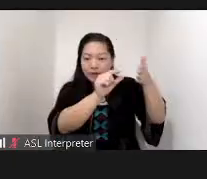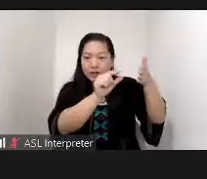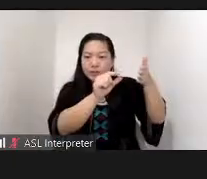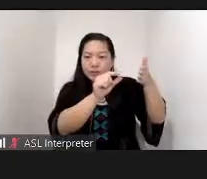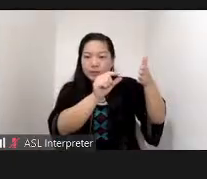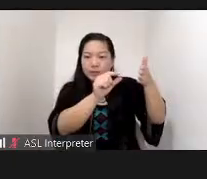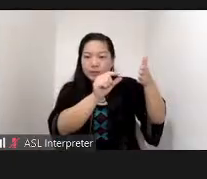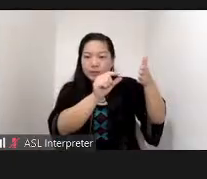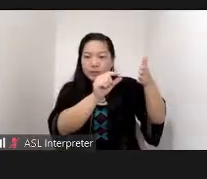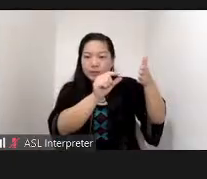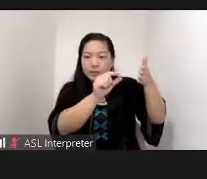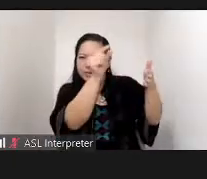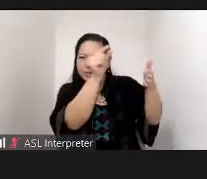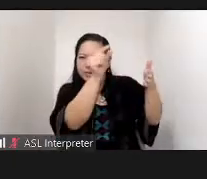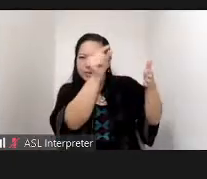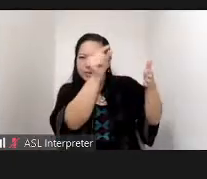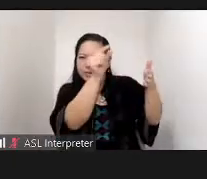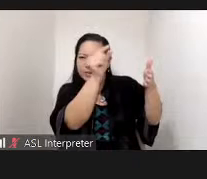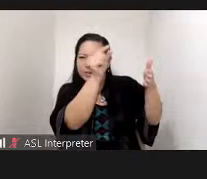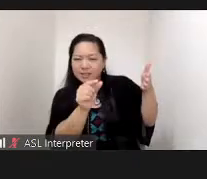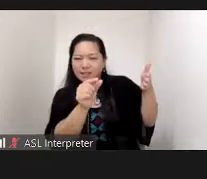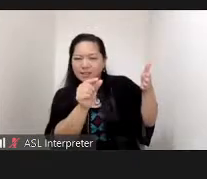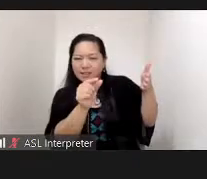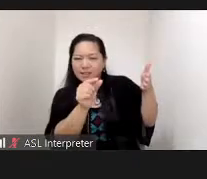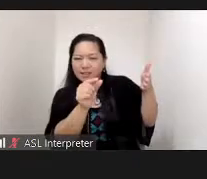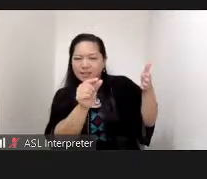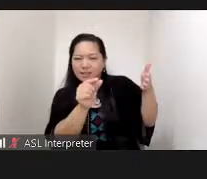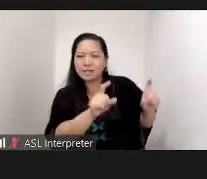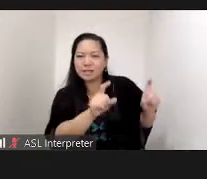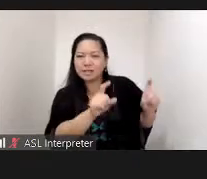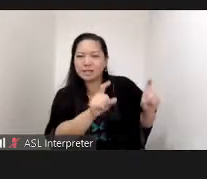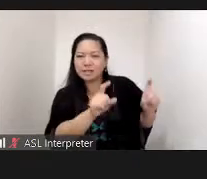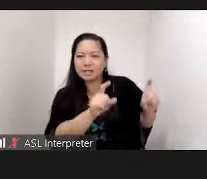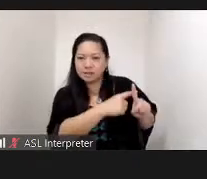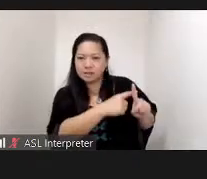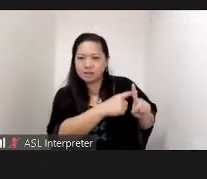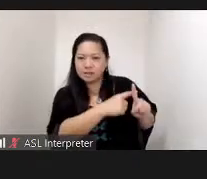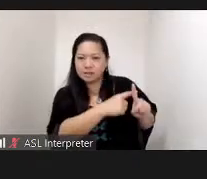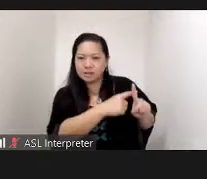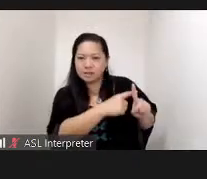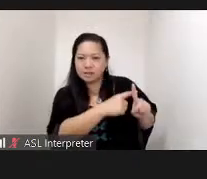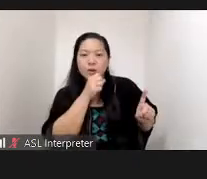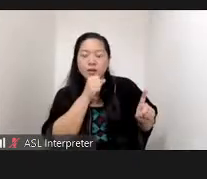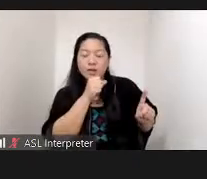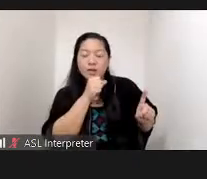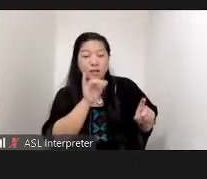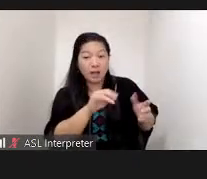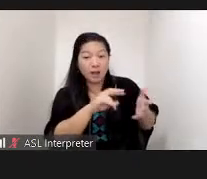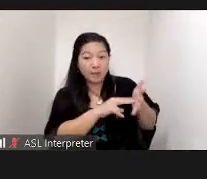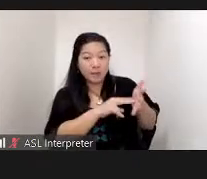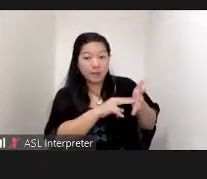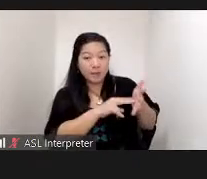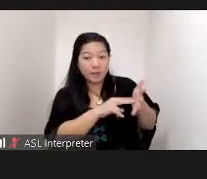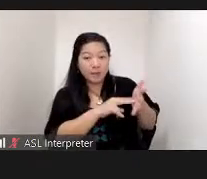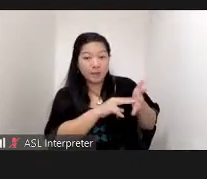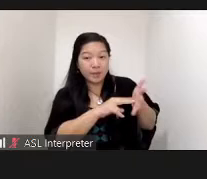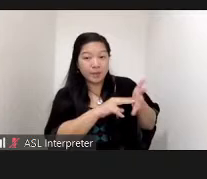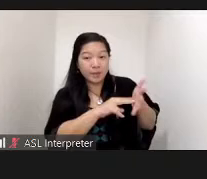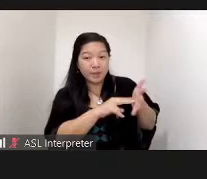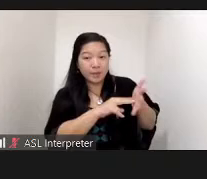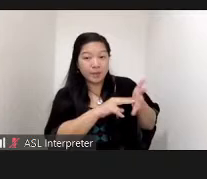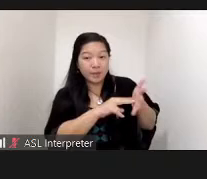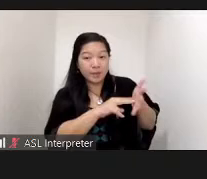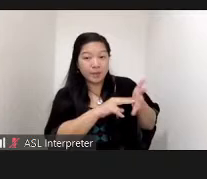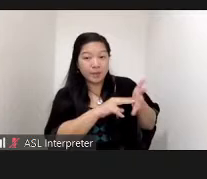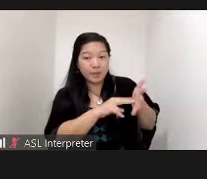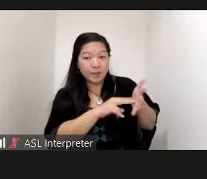test positivity. So like I said, we're reaching that 10%, but that still means about 50 cases a day or 350 a week. Now that's quite a lot,